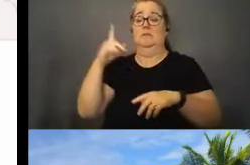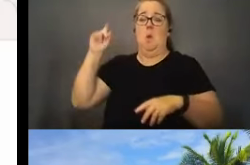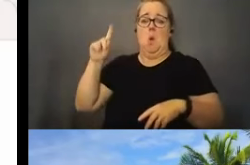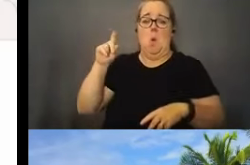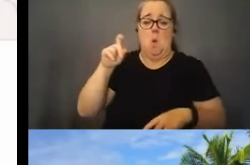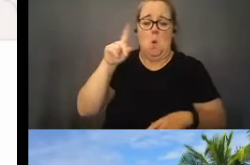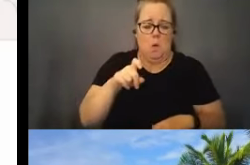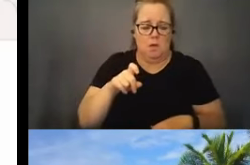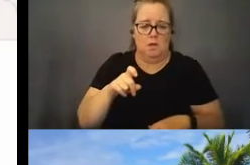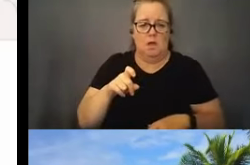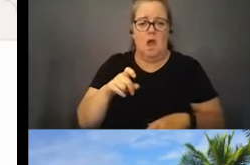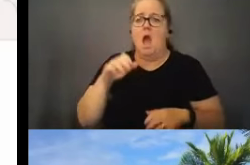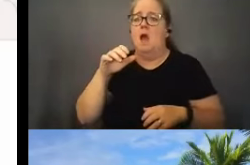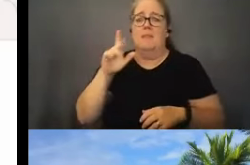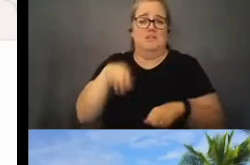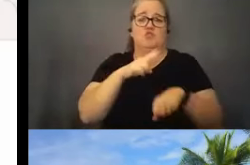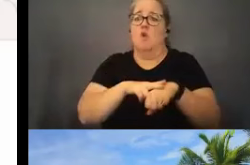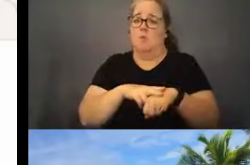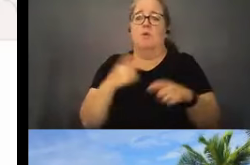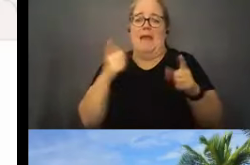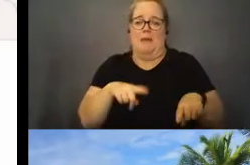and that's very normal. That's what happens.